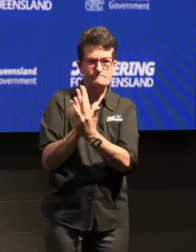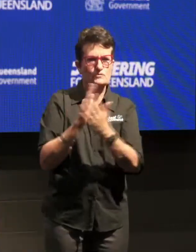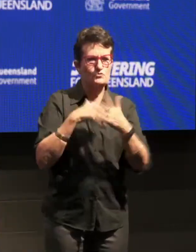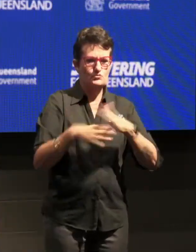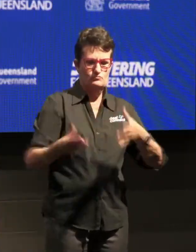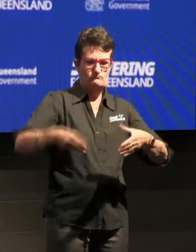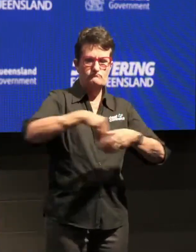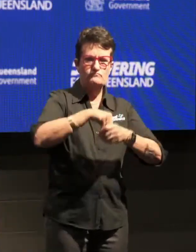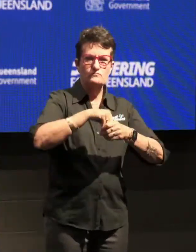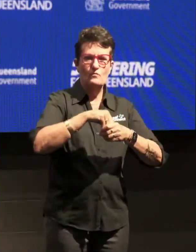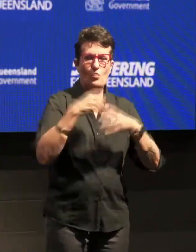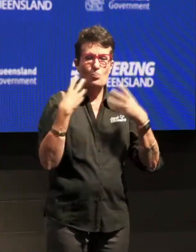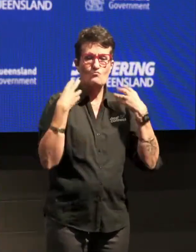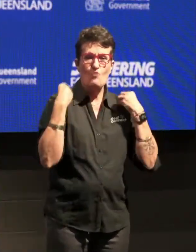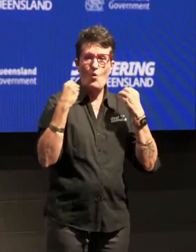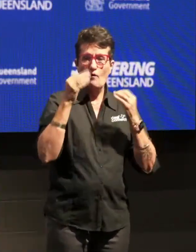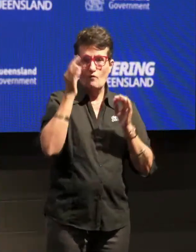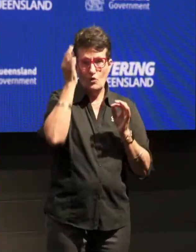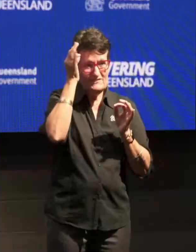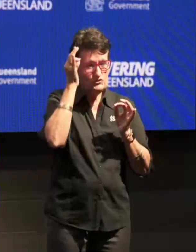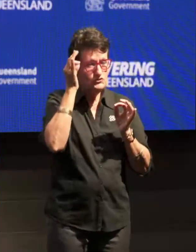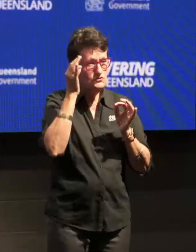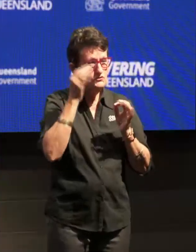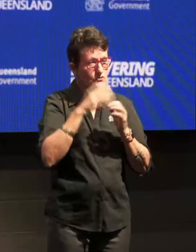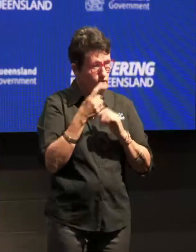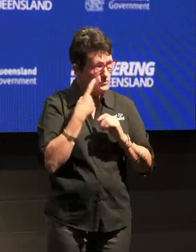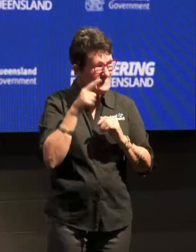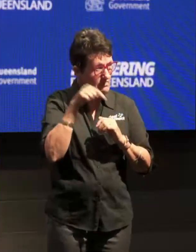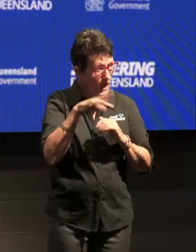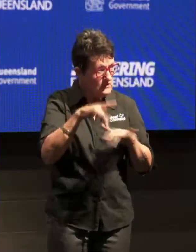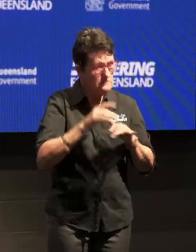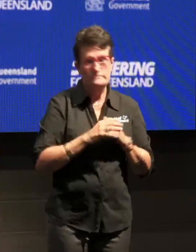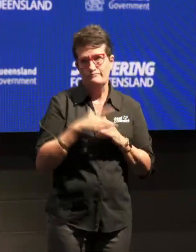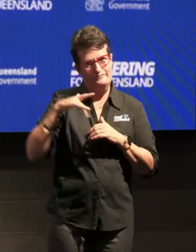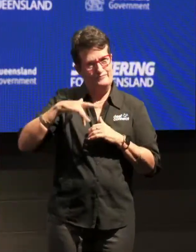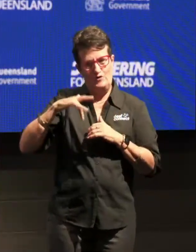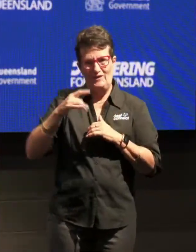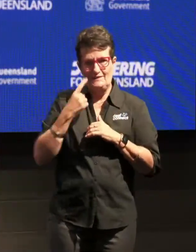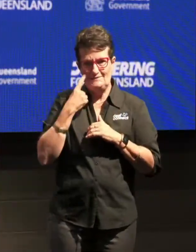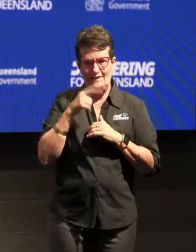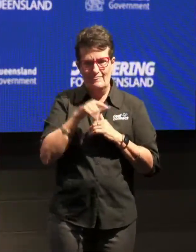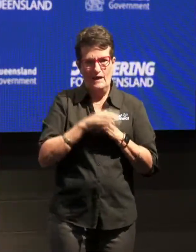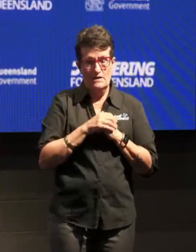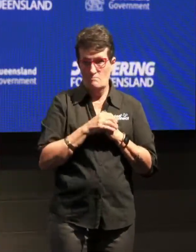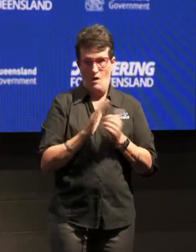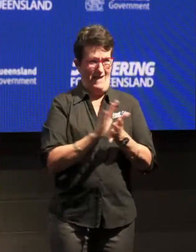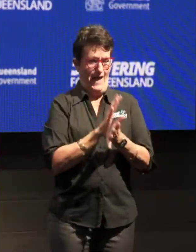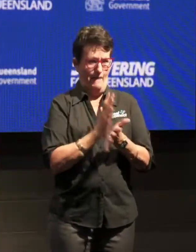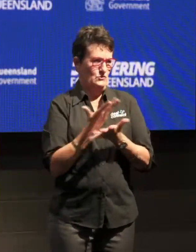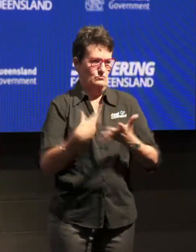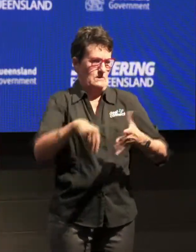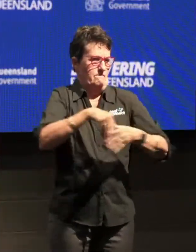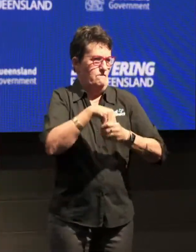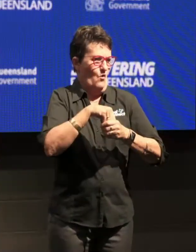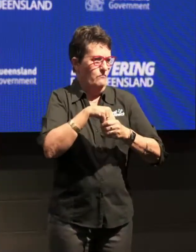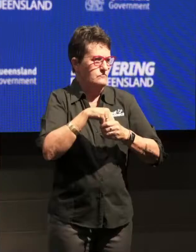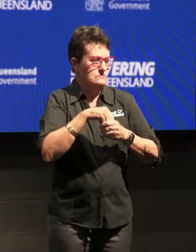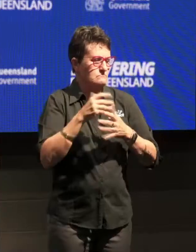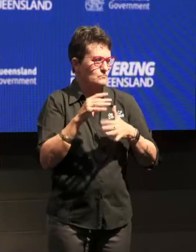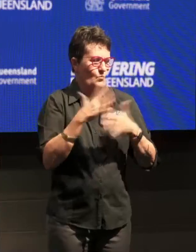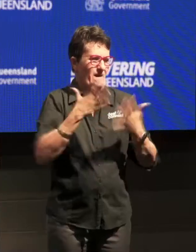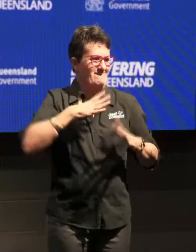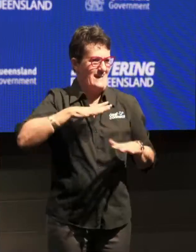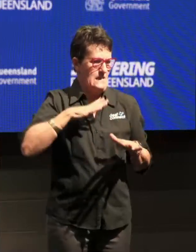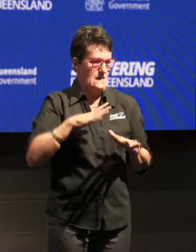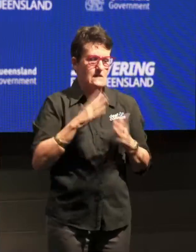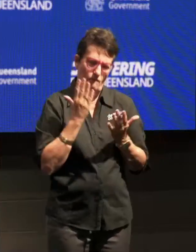Is that something that Queensland is considering? I haven't seen that yet, but I'm obviously happy to play any role that's needed,